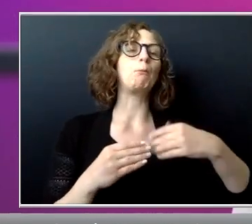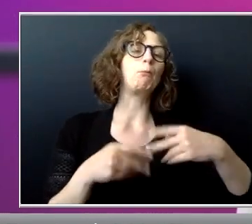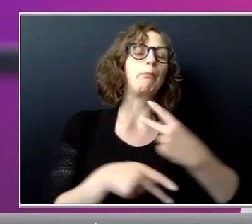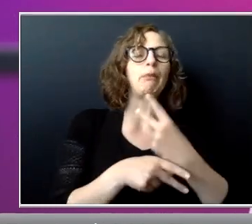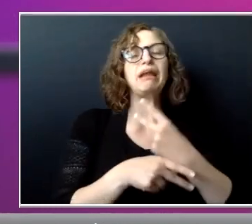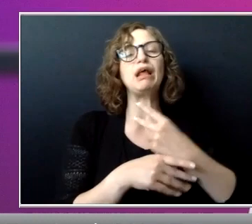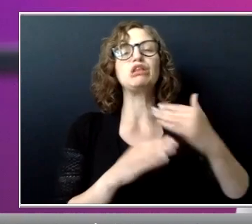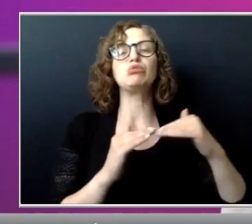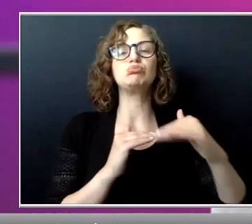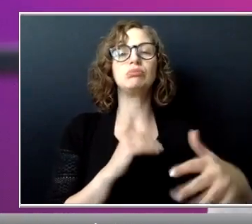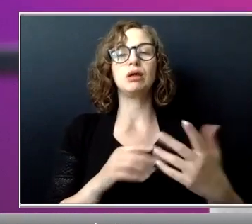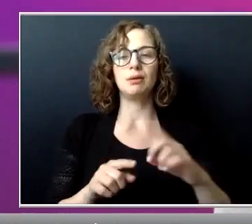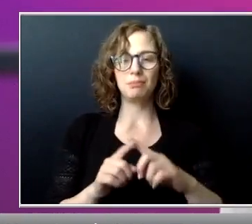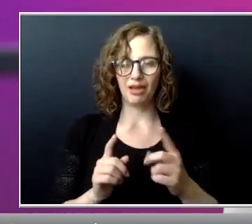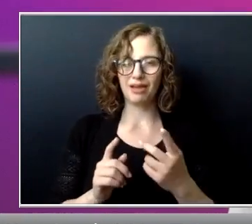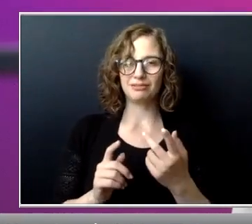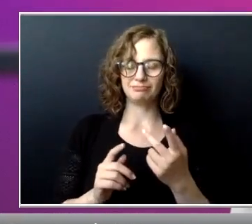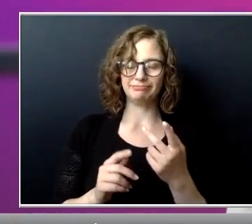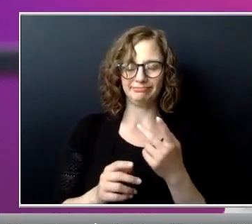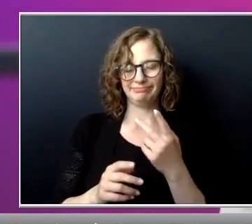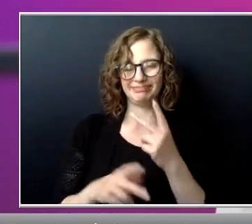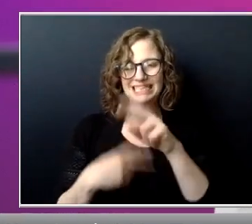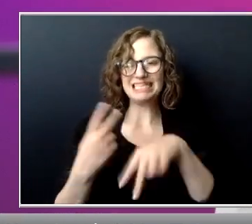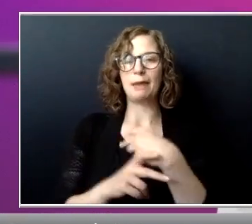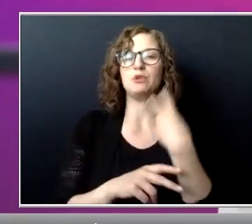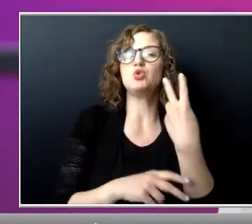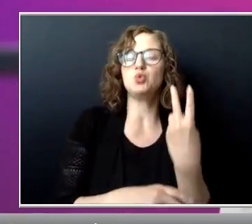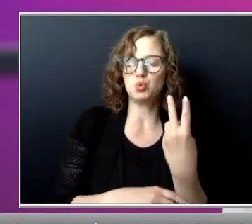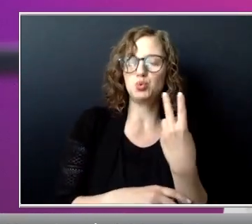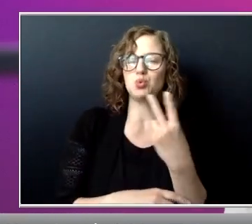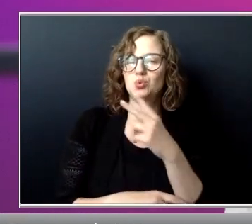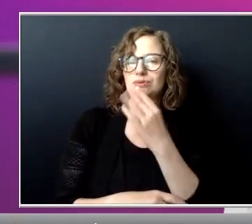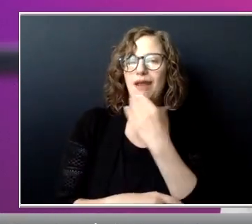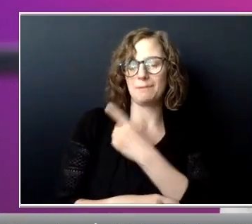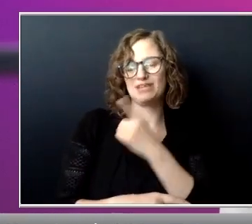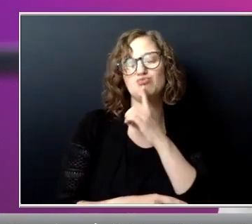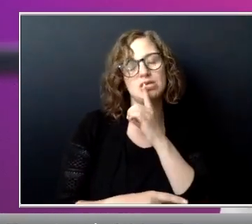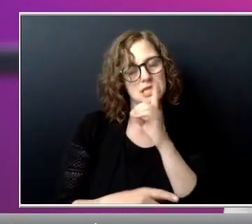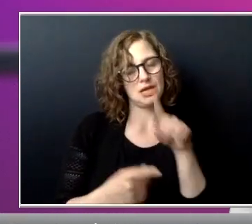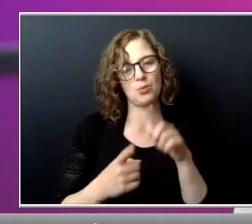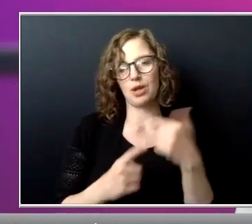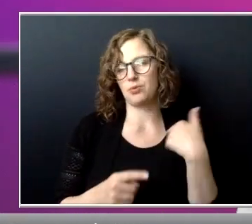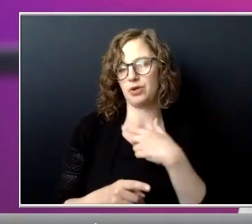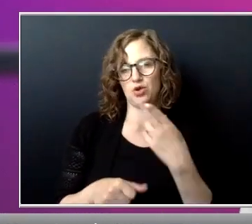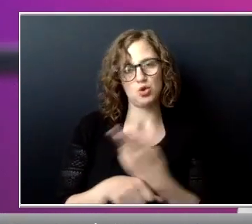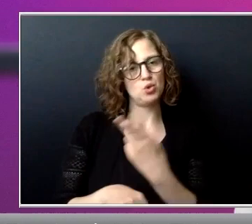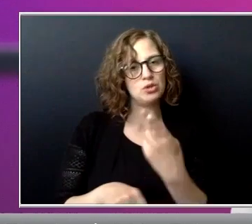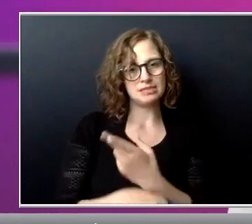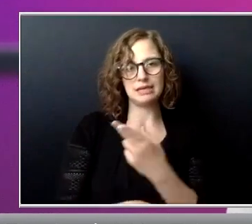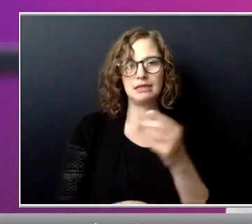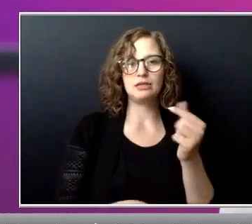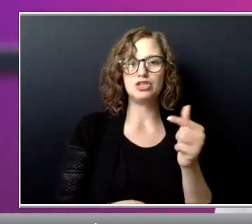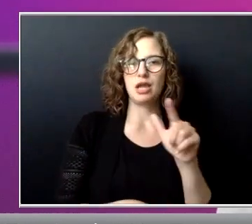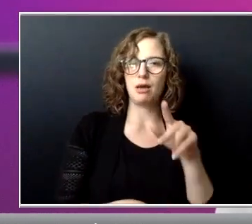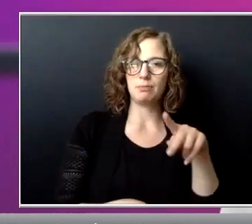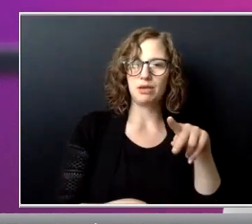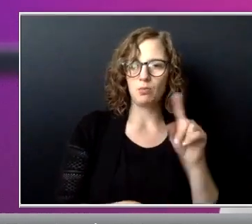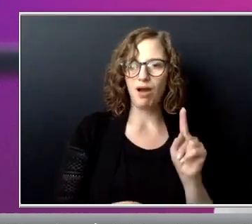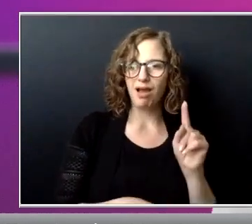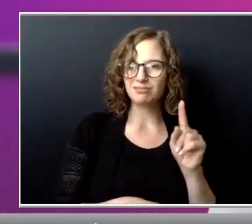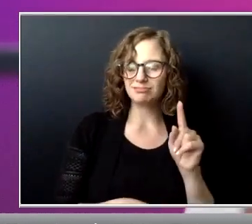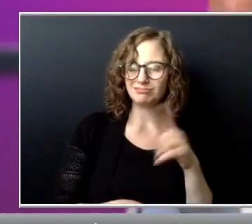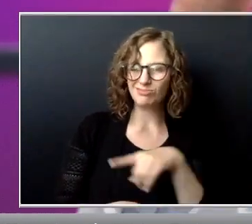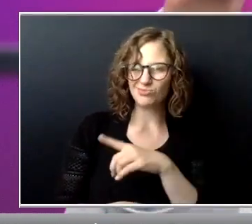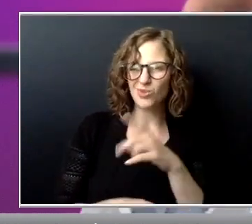called GLP-1 agonists. So those medications are particularly good for the heart. And